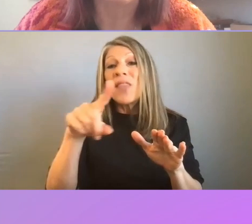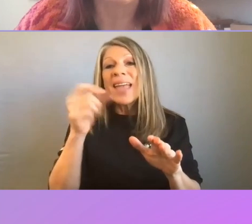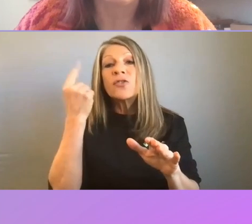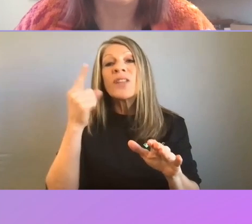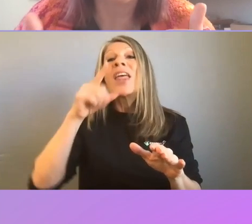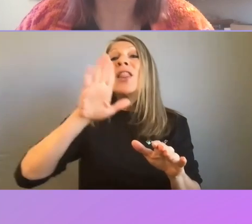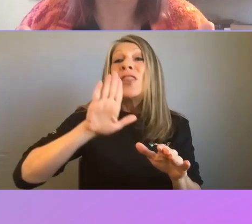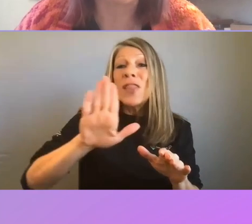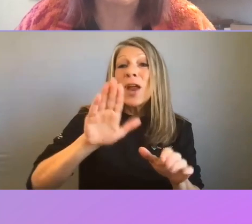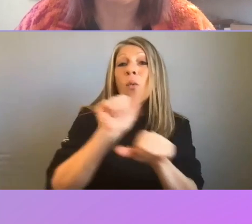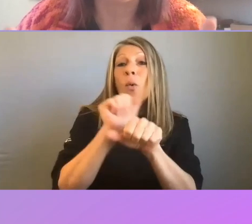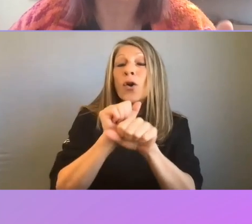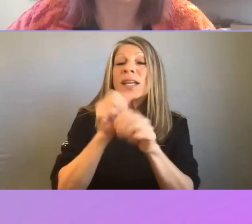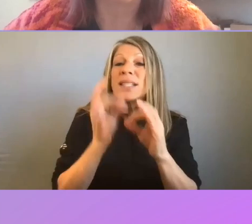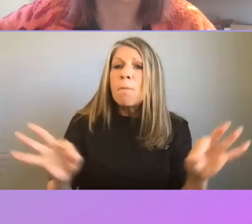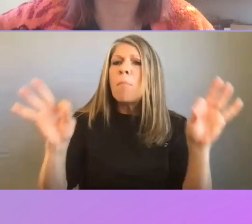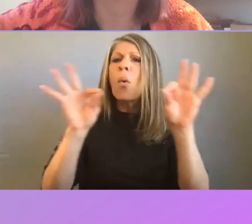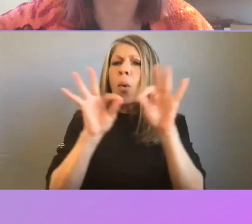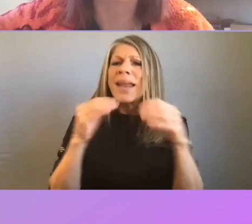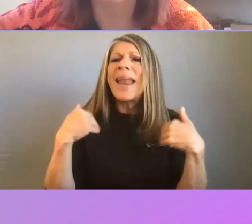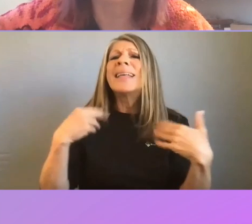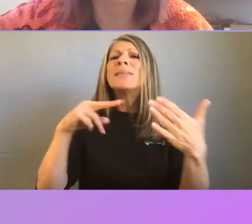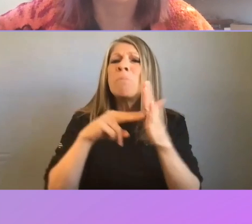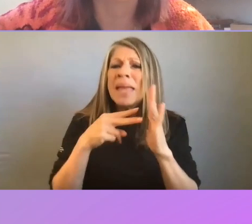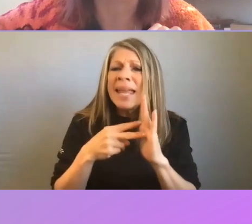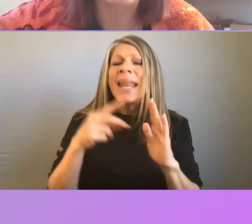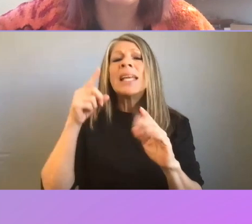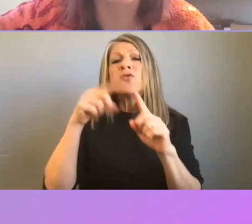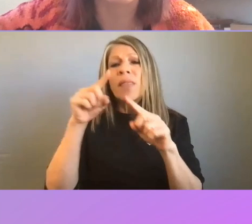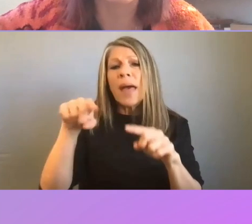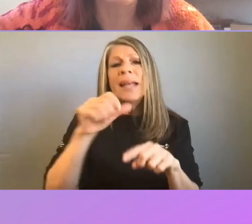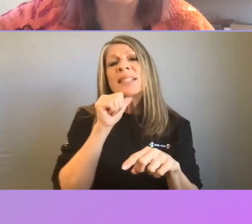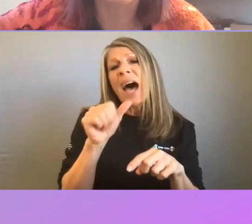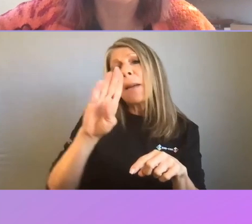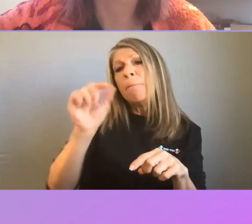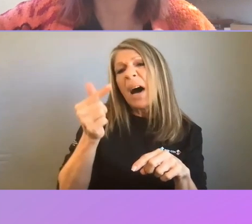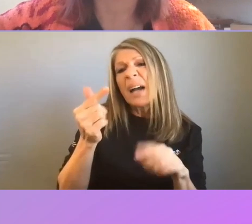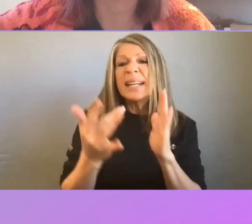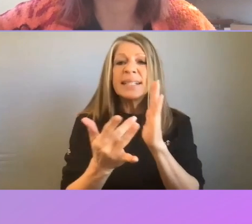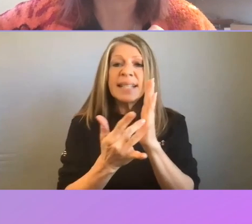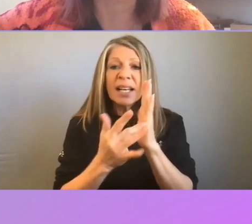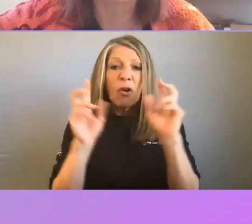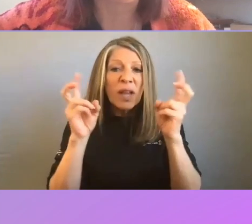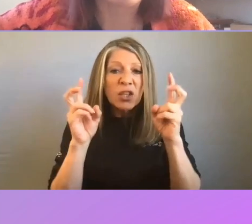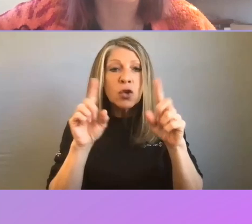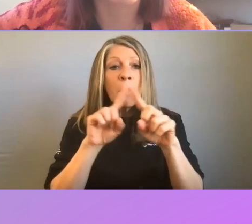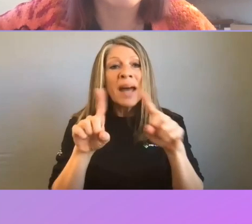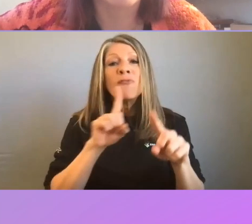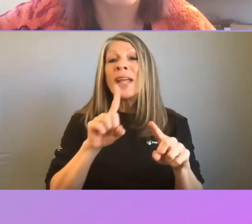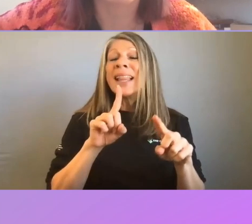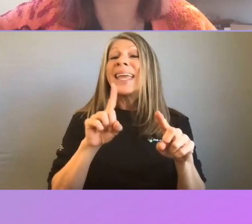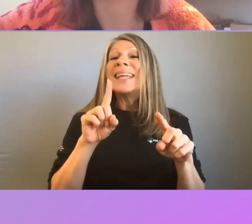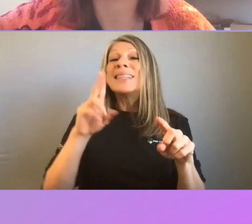matters and it has meaning for the end user. It's not a bug in a technical sense. It's a bug in the human